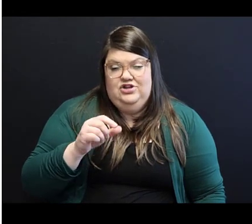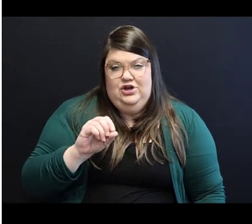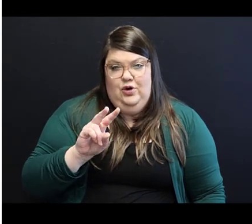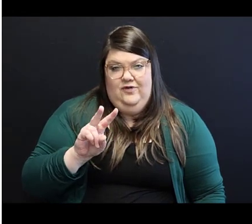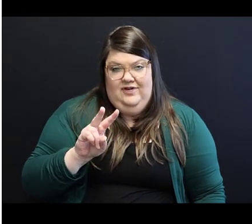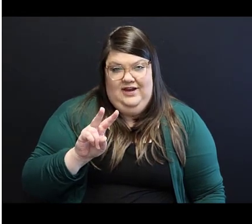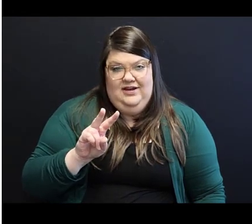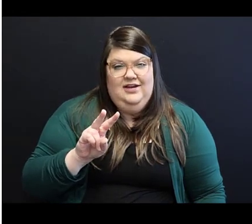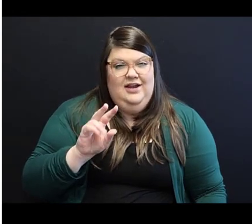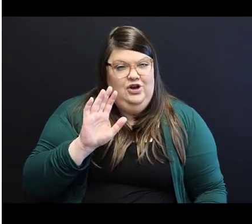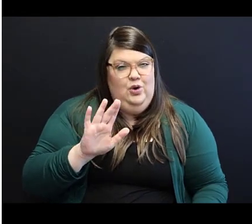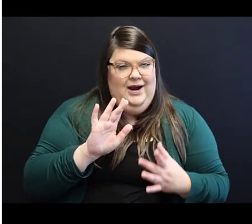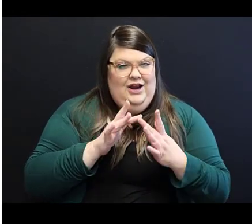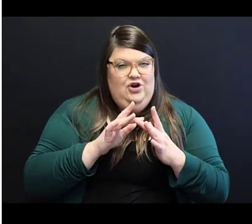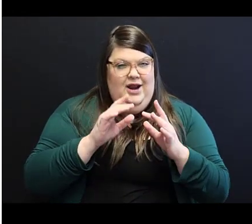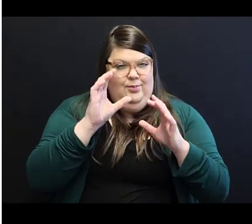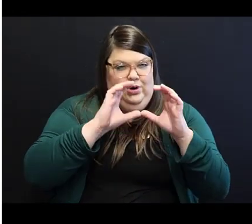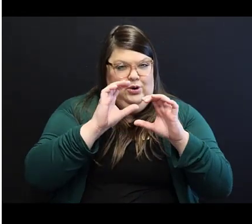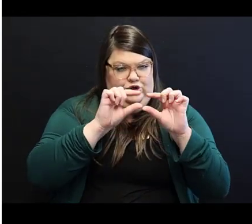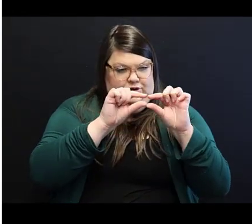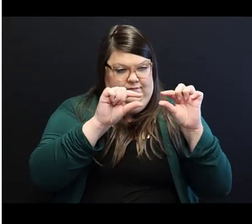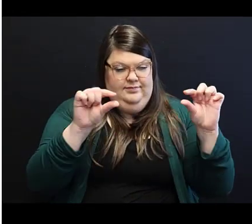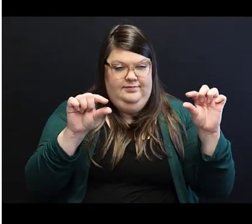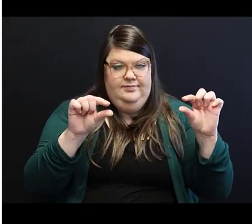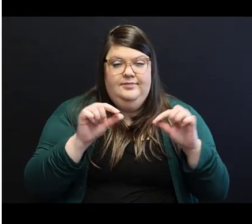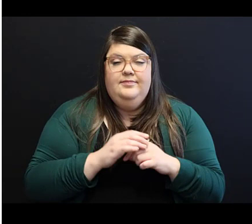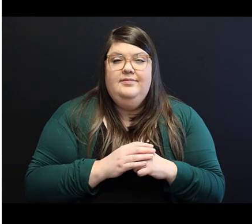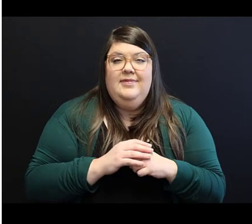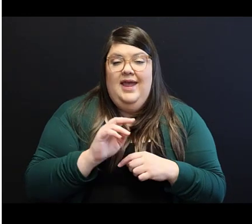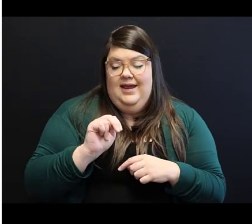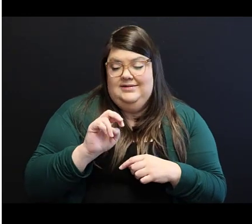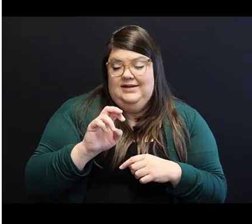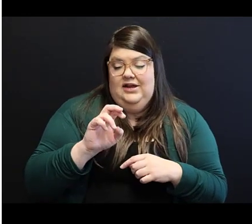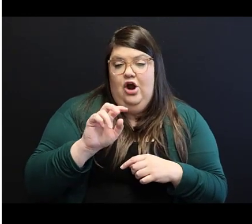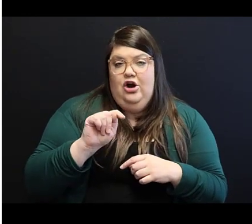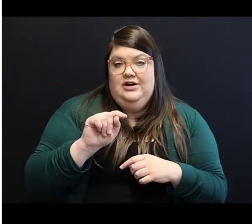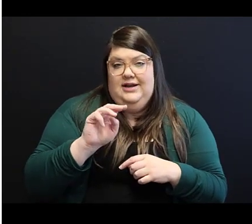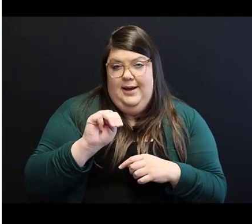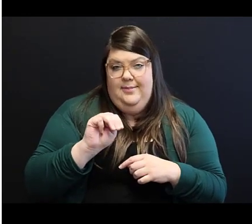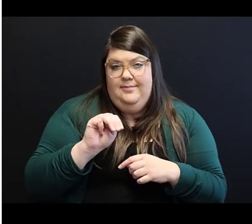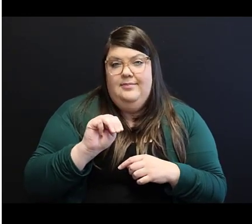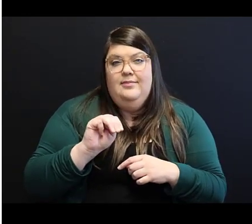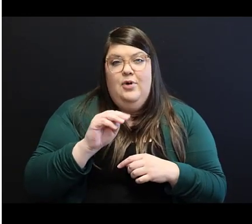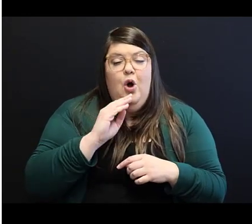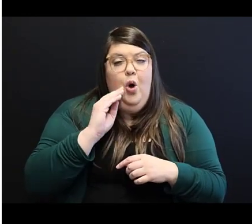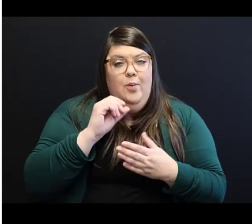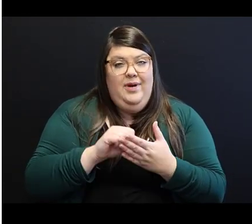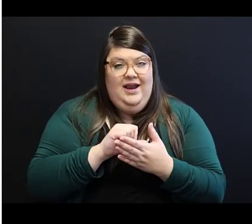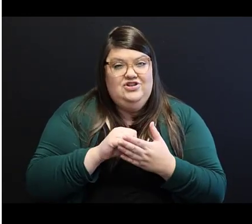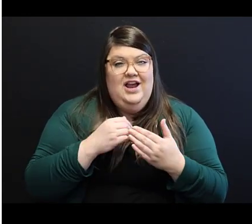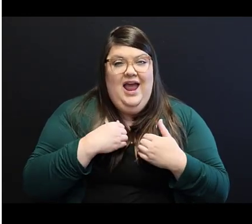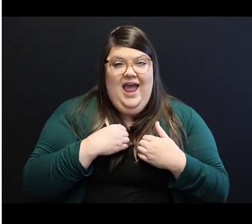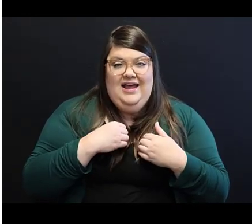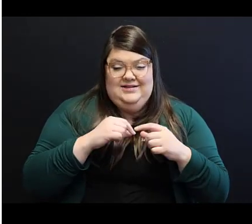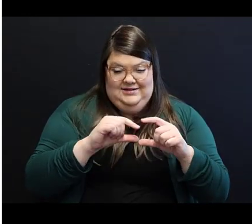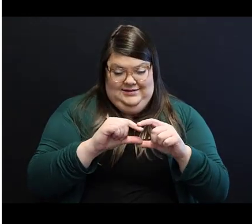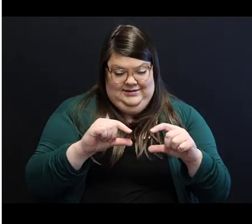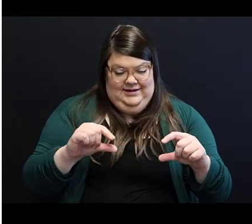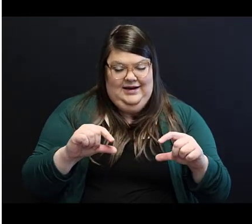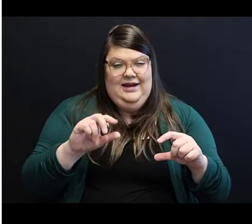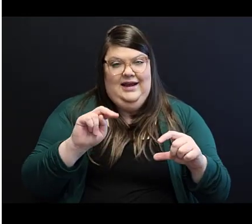ncrtm.ed.gov in your internet browser. The NCRTM homepage contains a navigation bar that directs you to